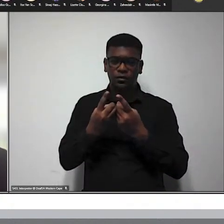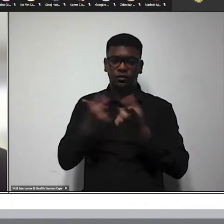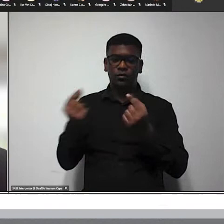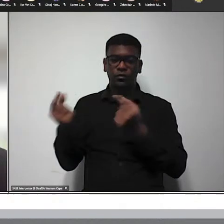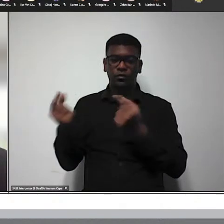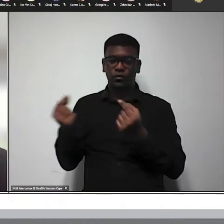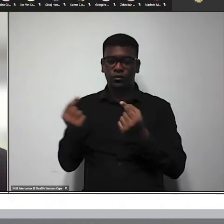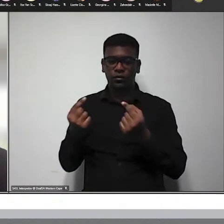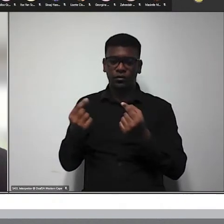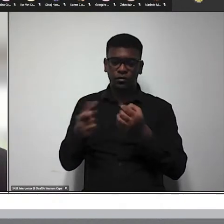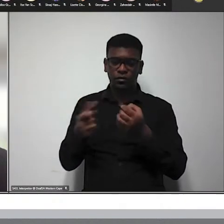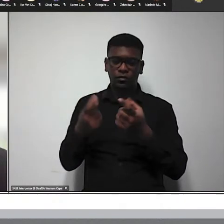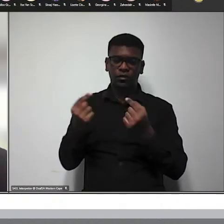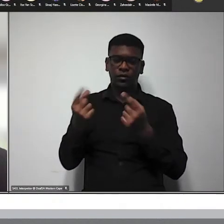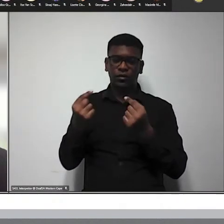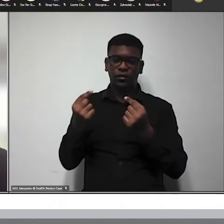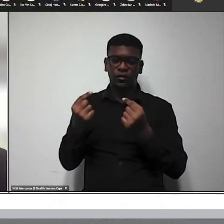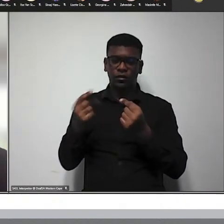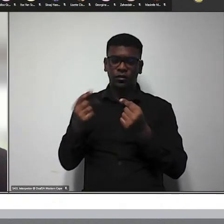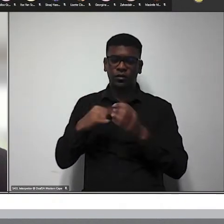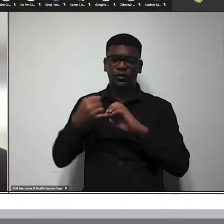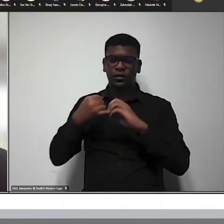doing